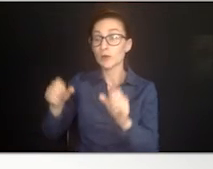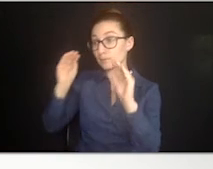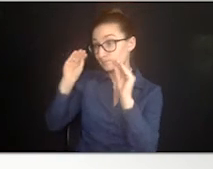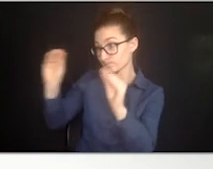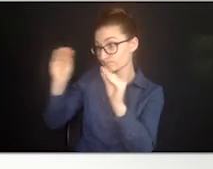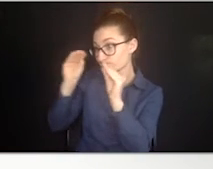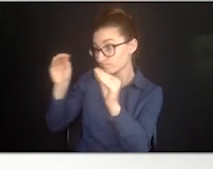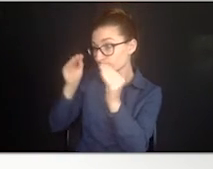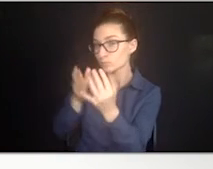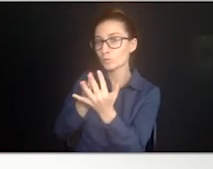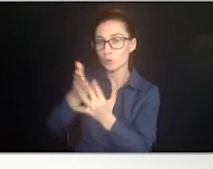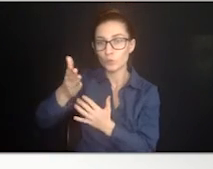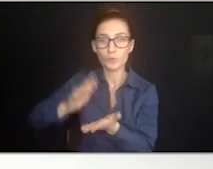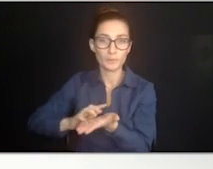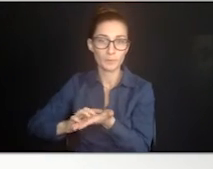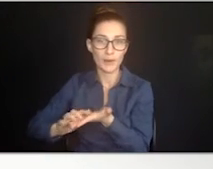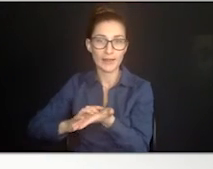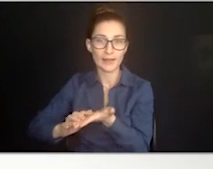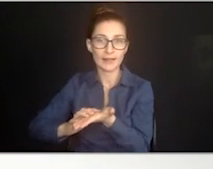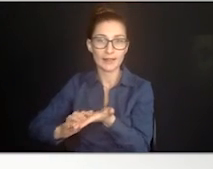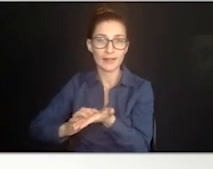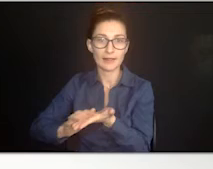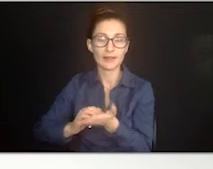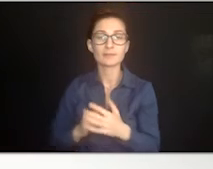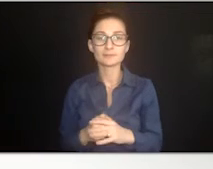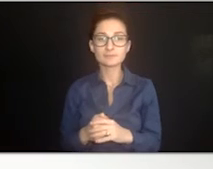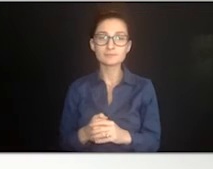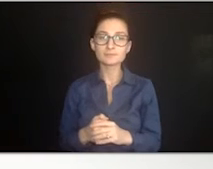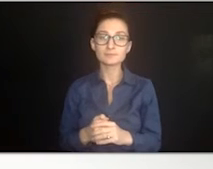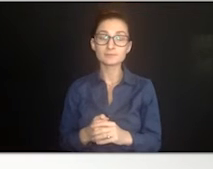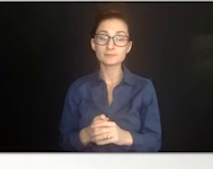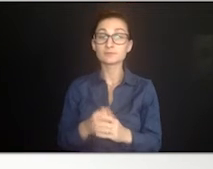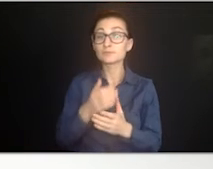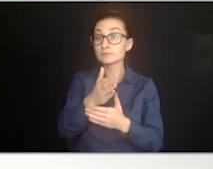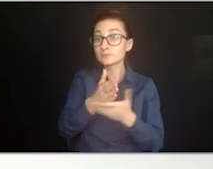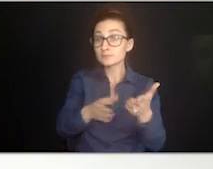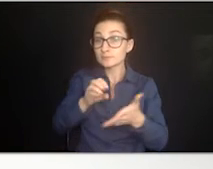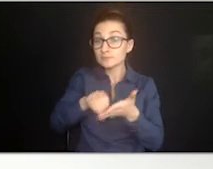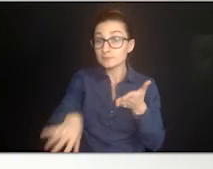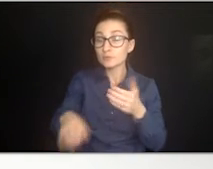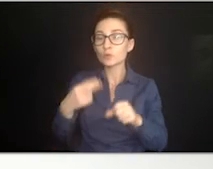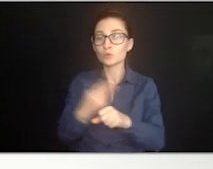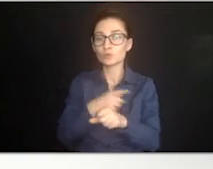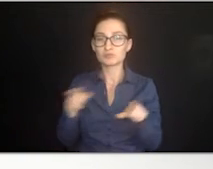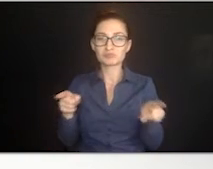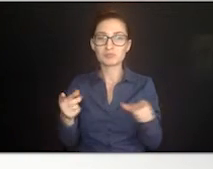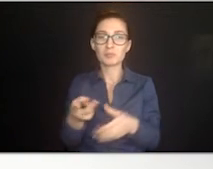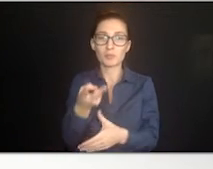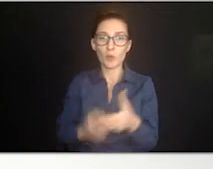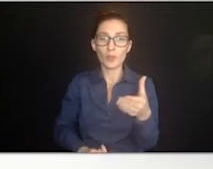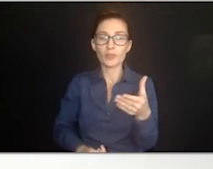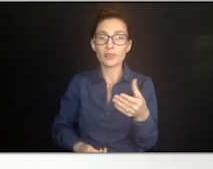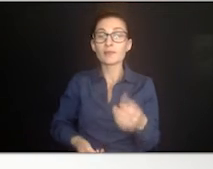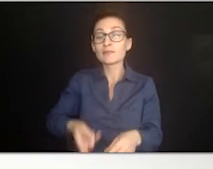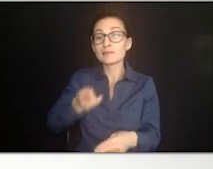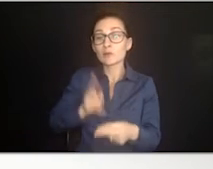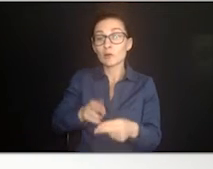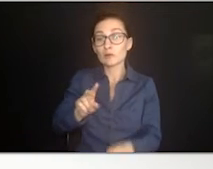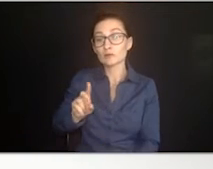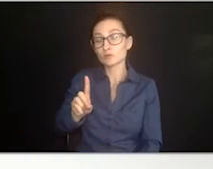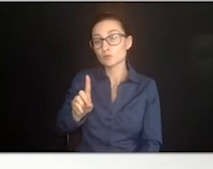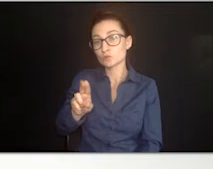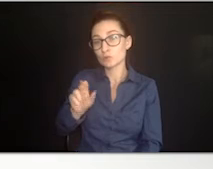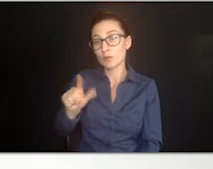instructed in Braille. And then we do have a number of students that use both. These are called dual media